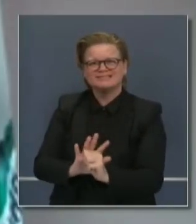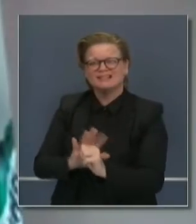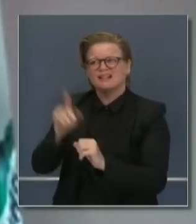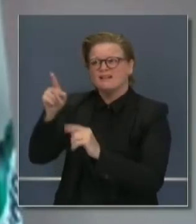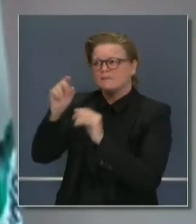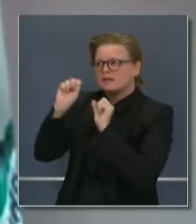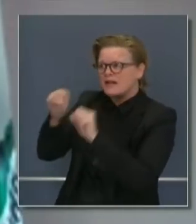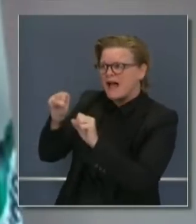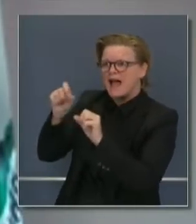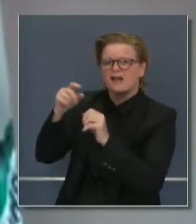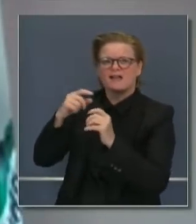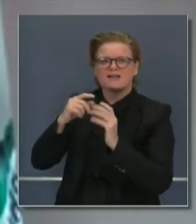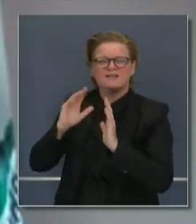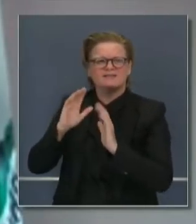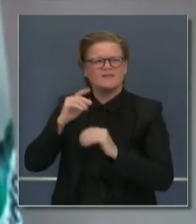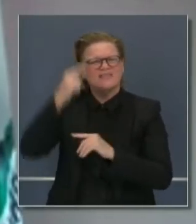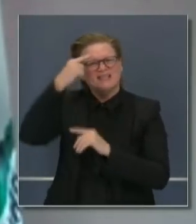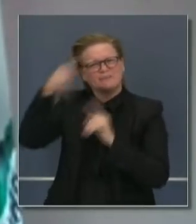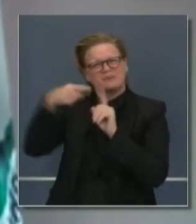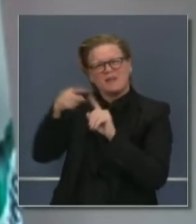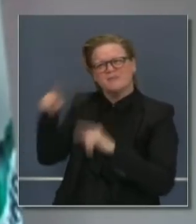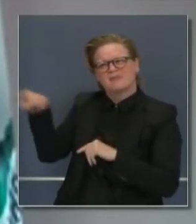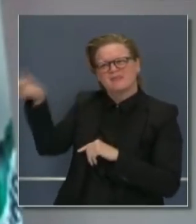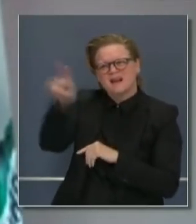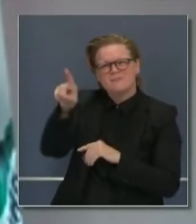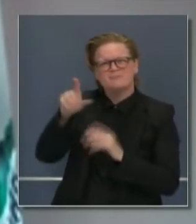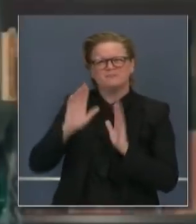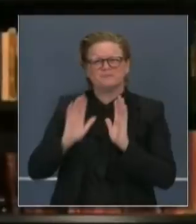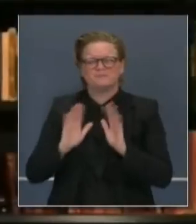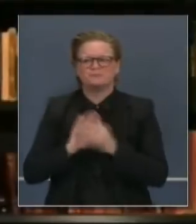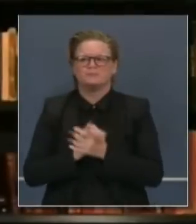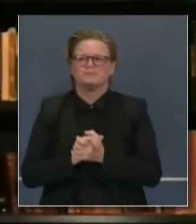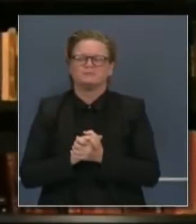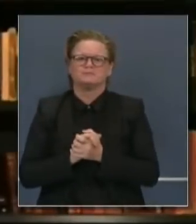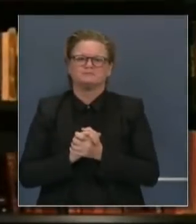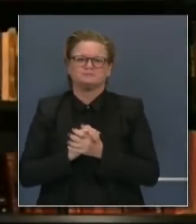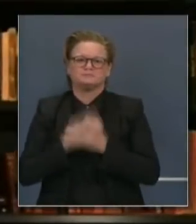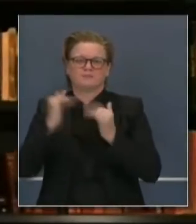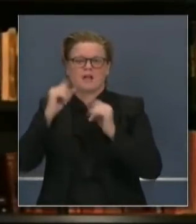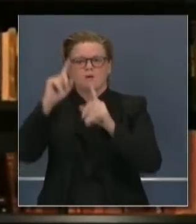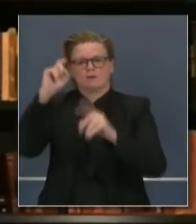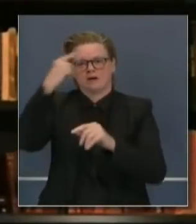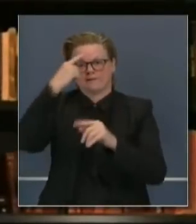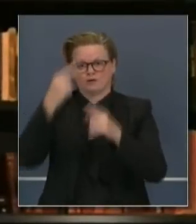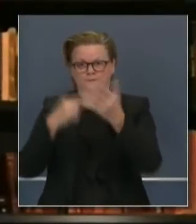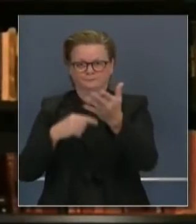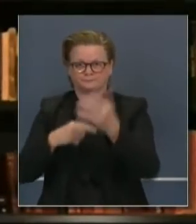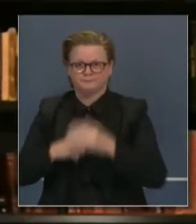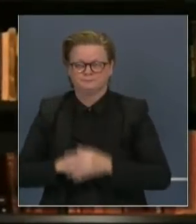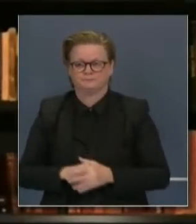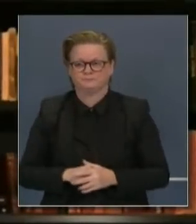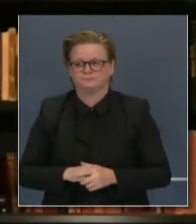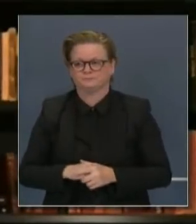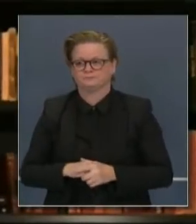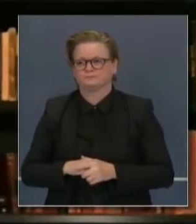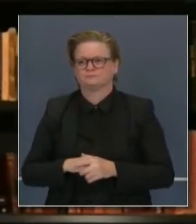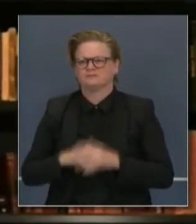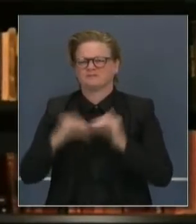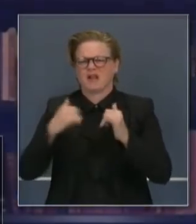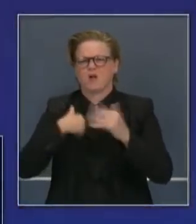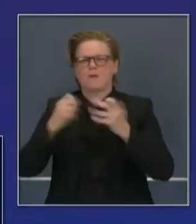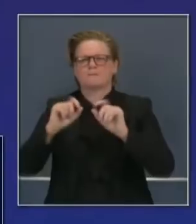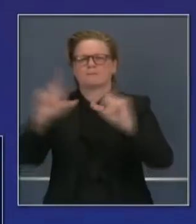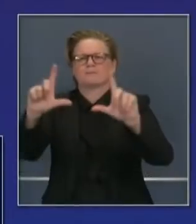statewide. And Dr. Galley, I'm putting up a slide here that I presented a moment ago just to reinforce this. All